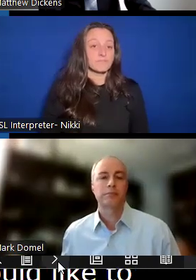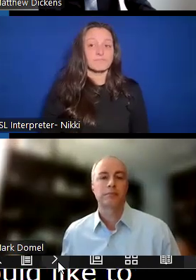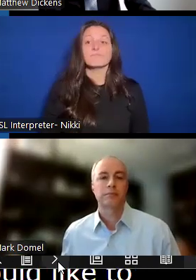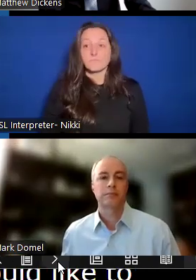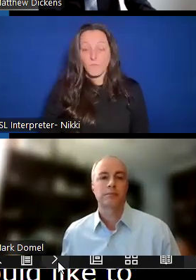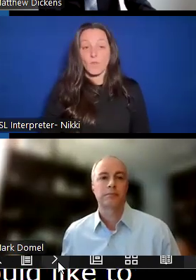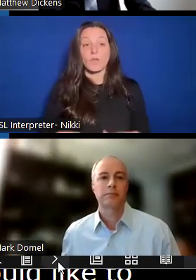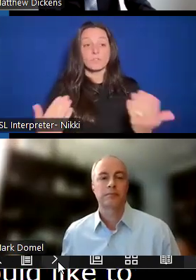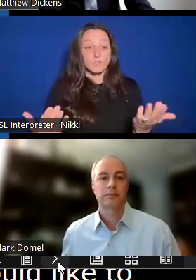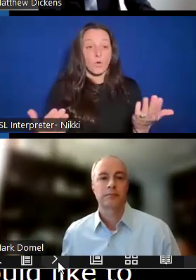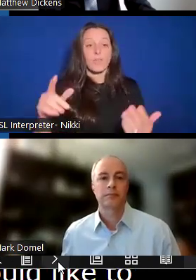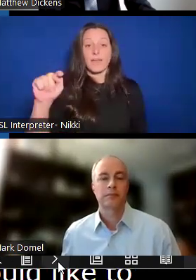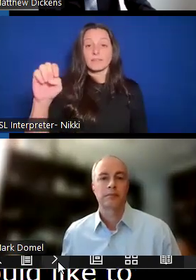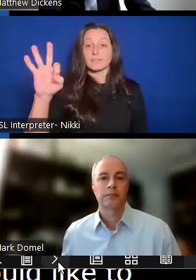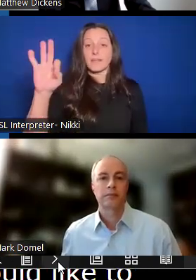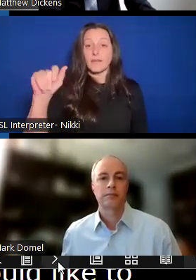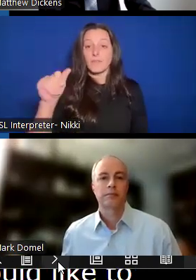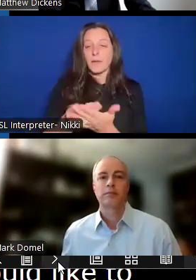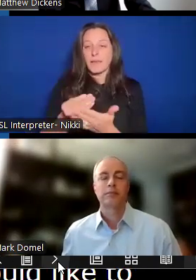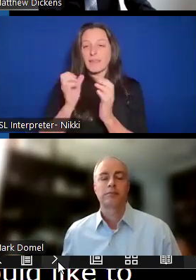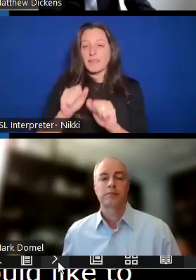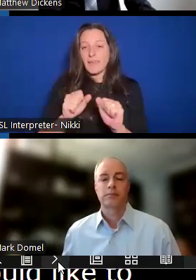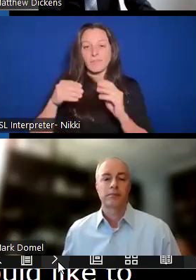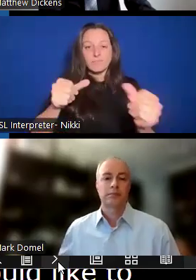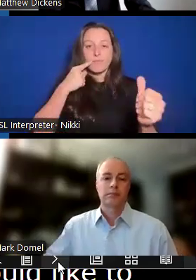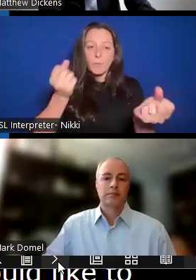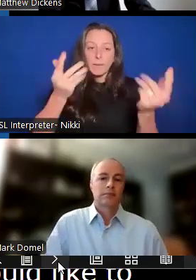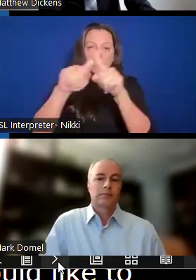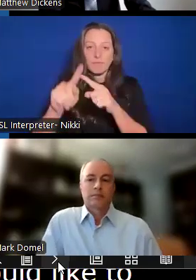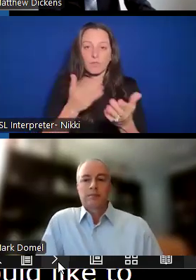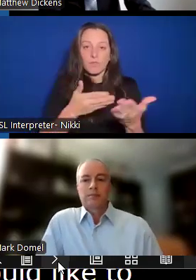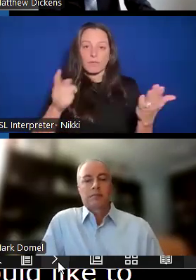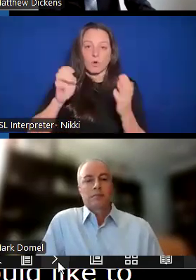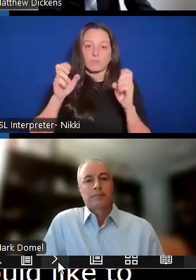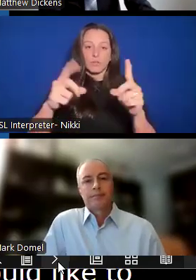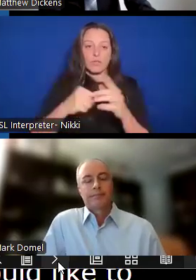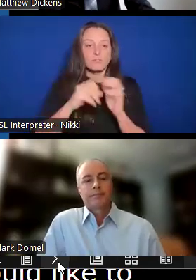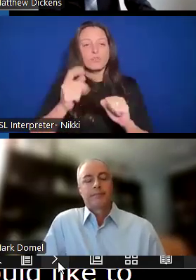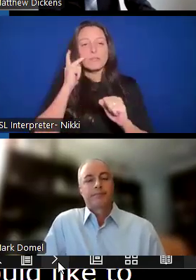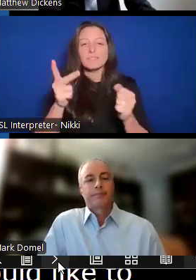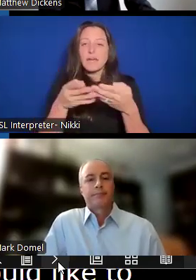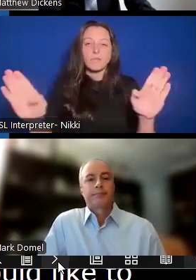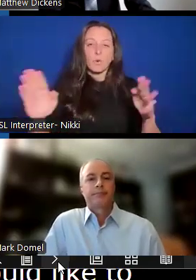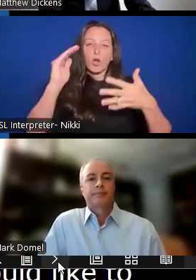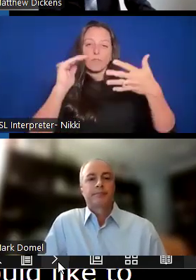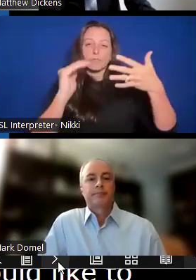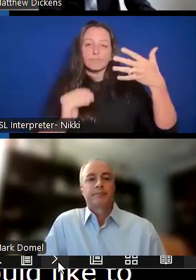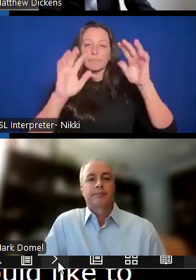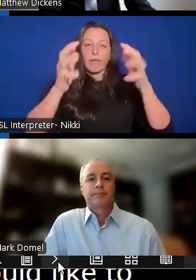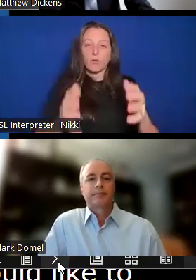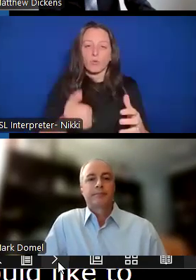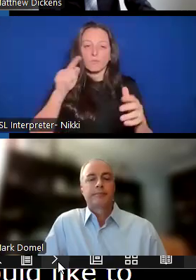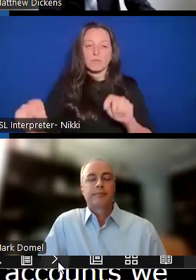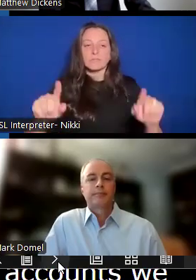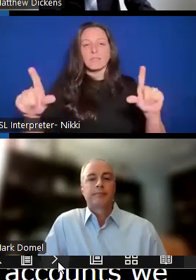So the TEPA funds can cover a range of education expenses. You can see these broad categories on this slide. It's